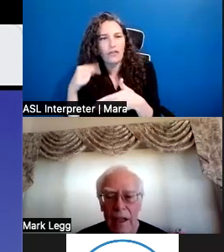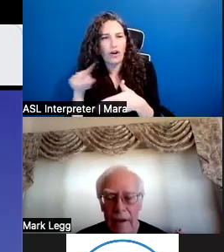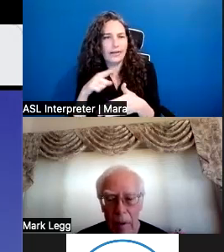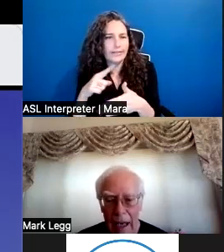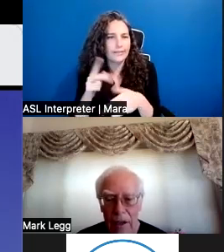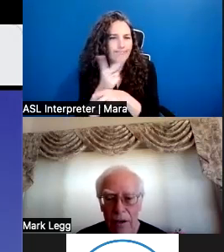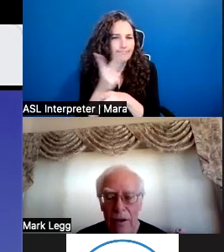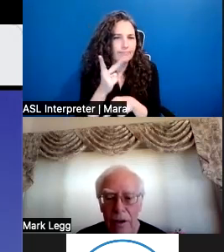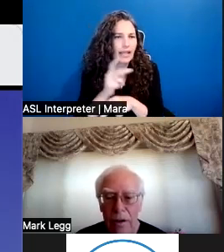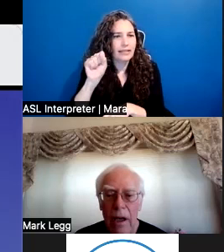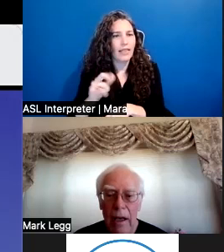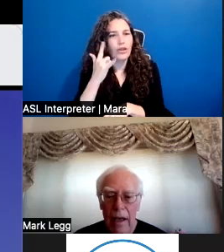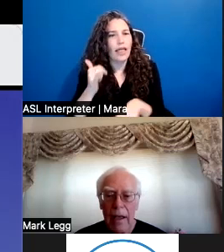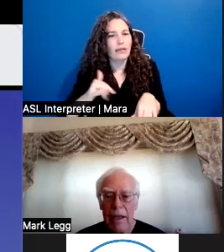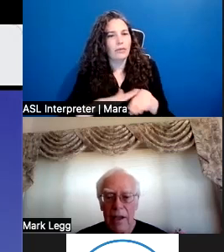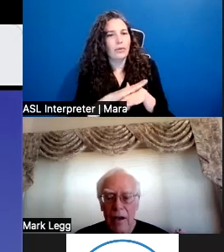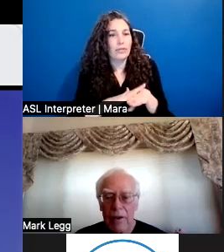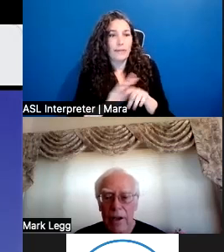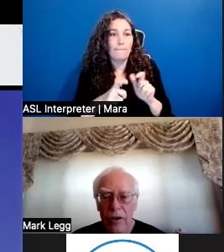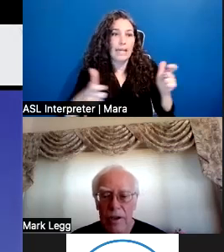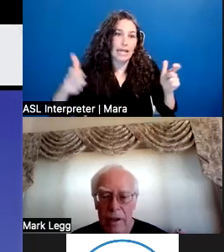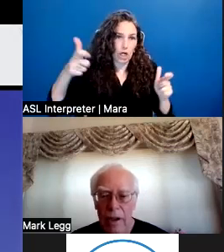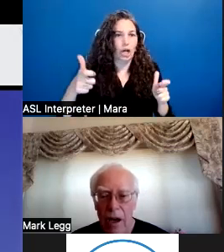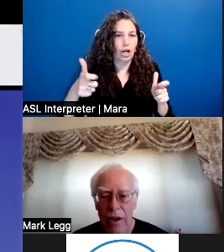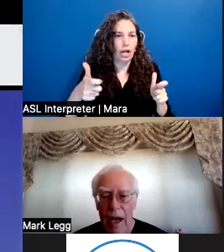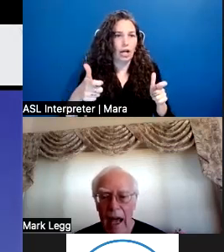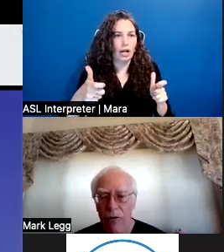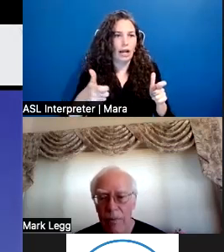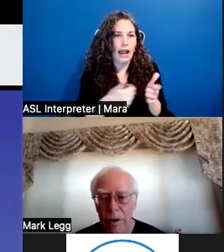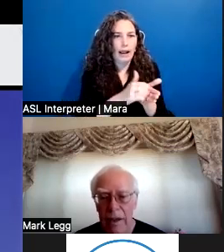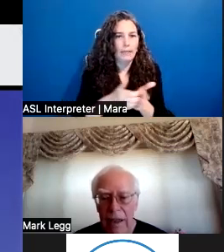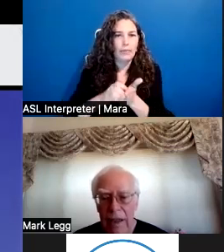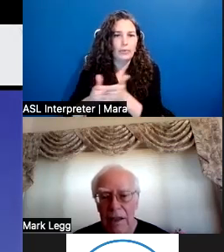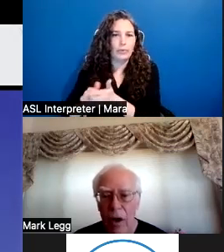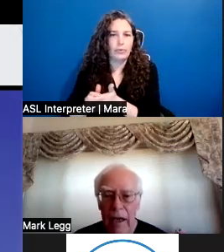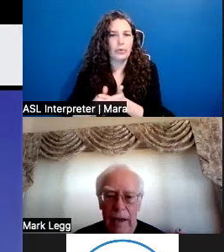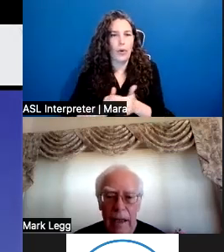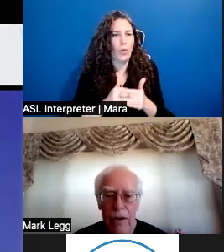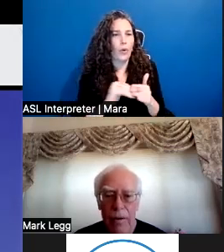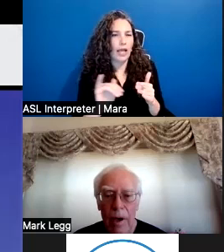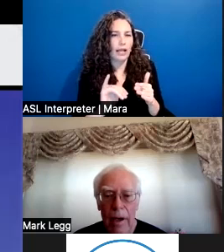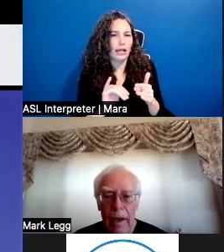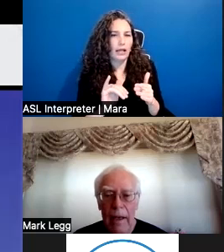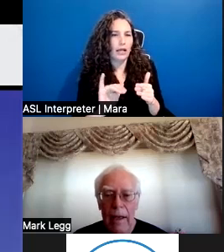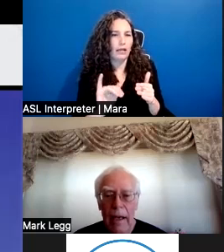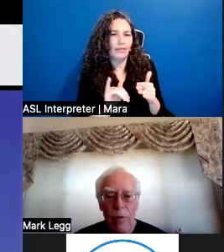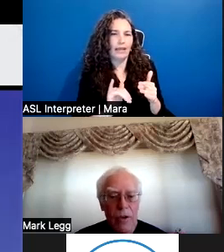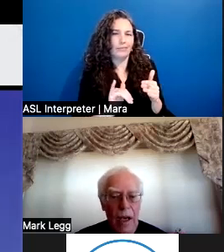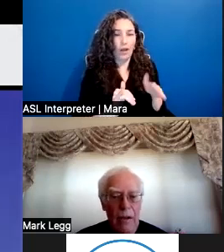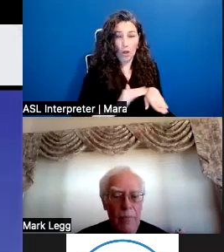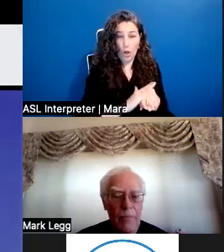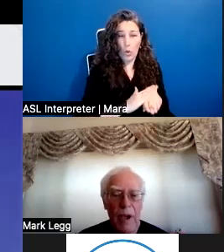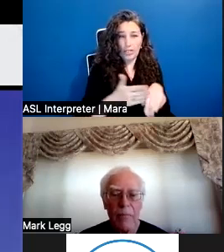more detailed. And the Badaquitos Lagoon is there along the coast near Carlsbad, halfway between La Jolla and Newport. And